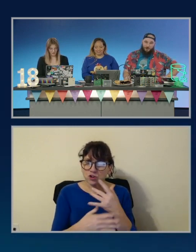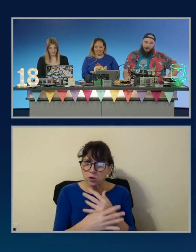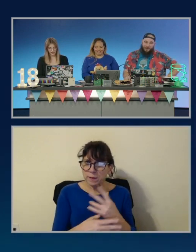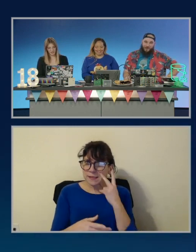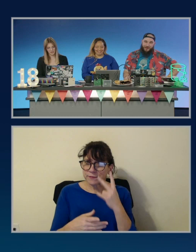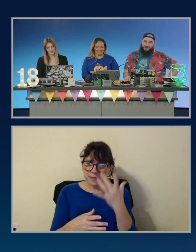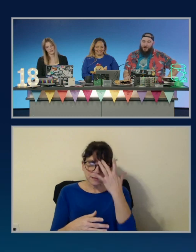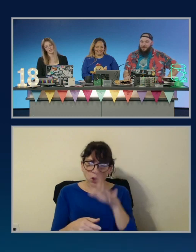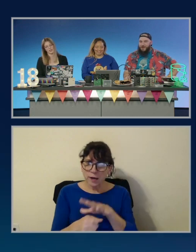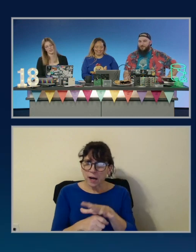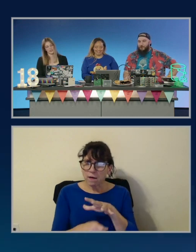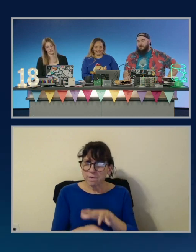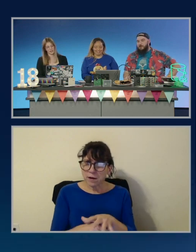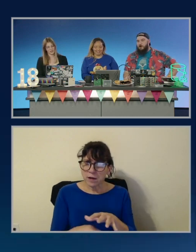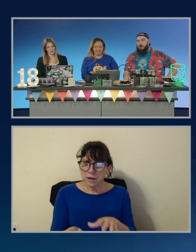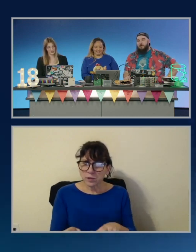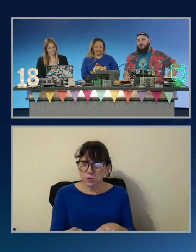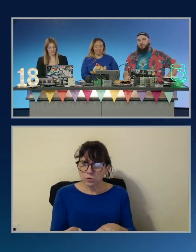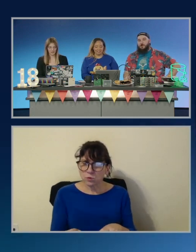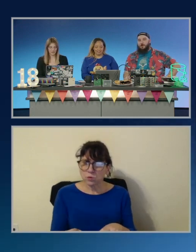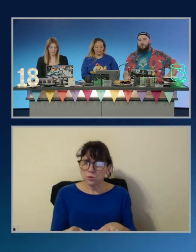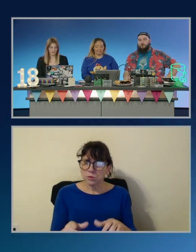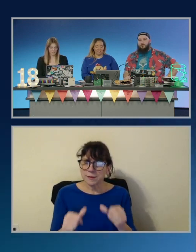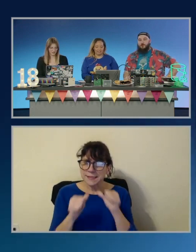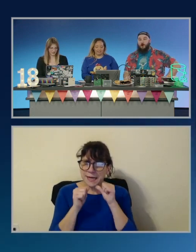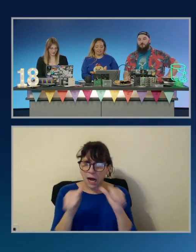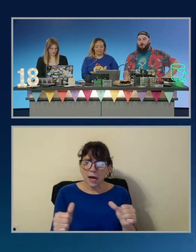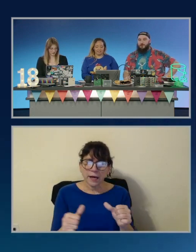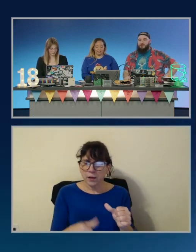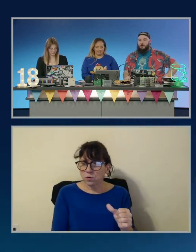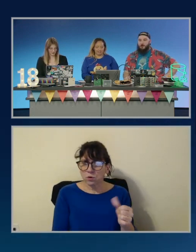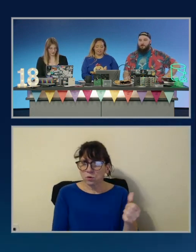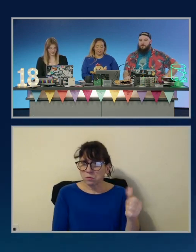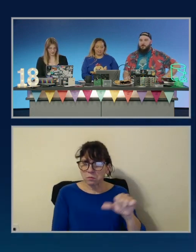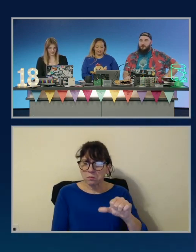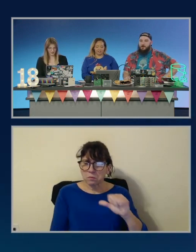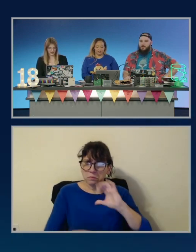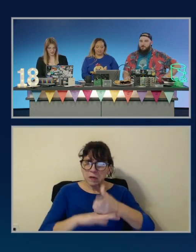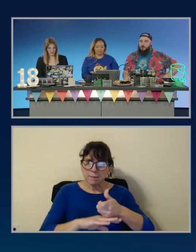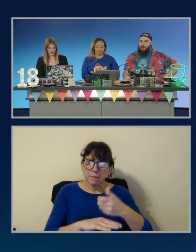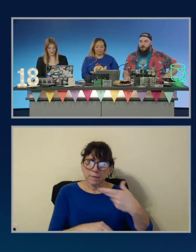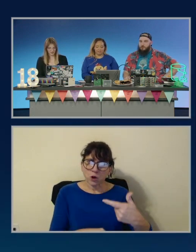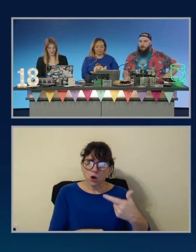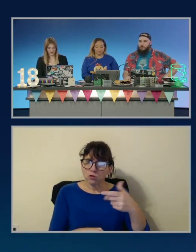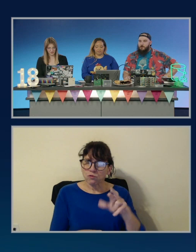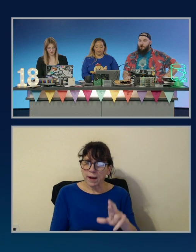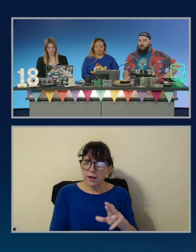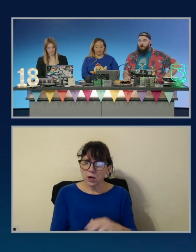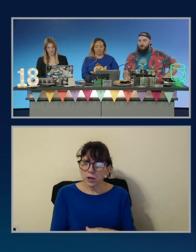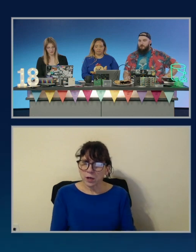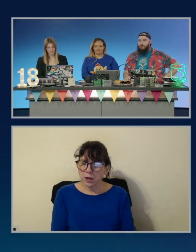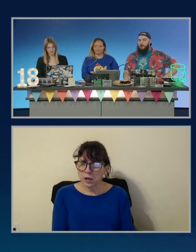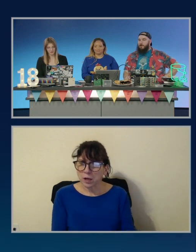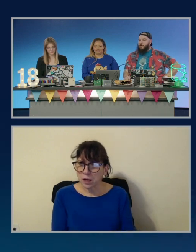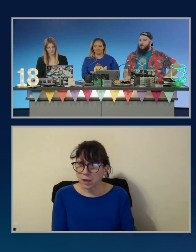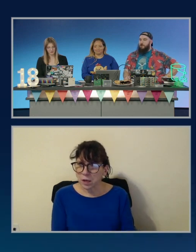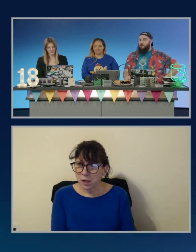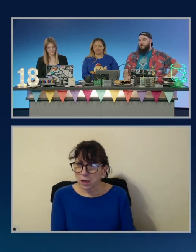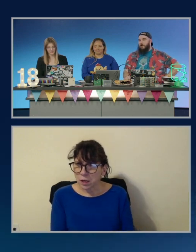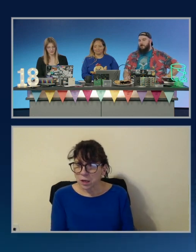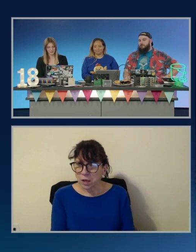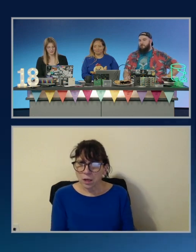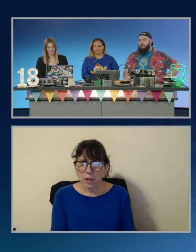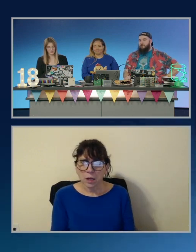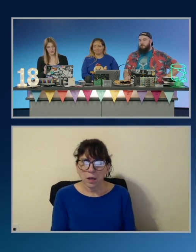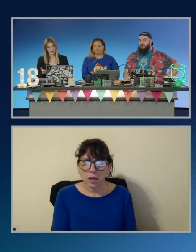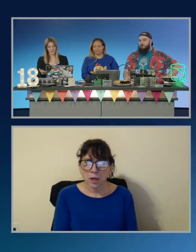to actually deny that, or not the model, the guardrail is smart enough. Ich mochte einen gebackenen Kuchen. Gebackenen Kuchen would